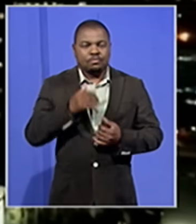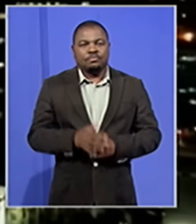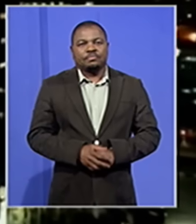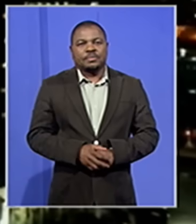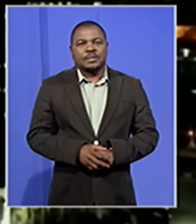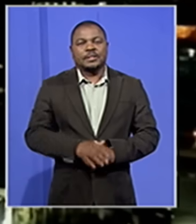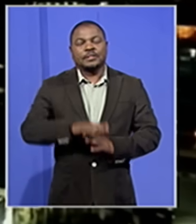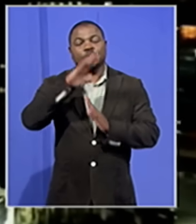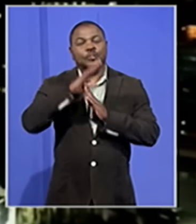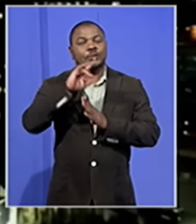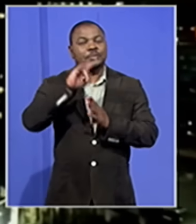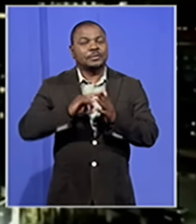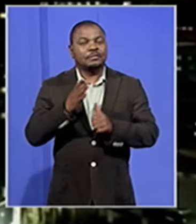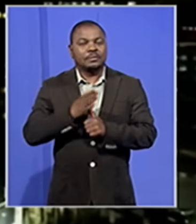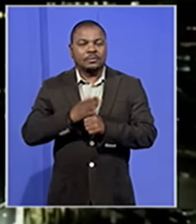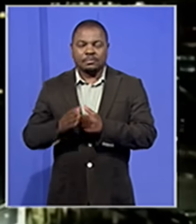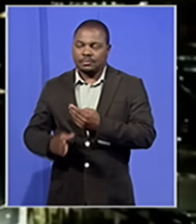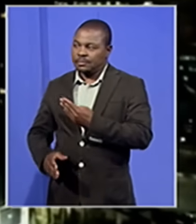re dithapole ka dihlao tsa tsona.